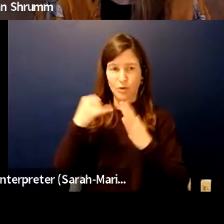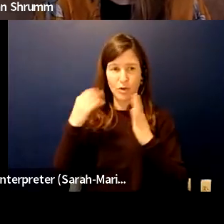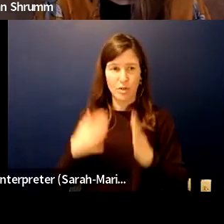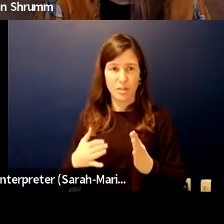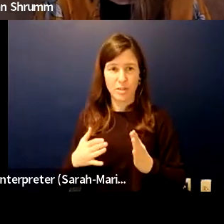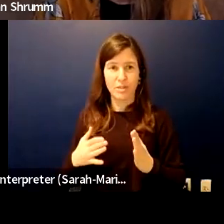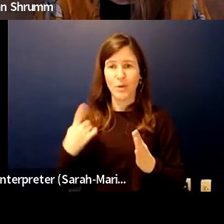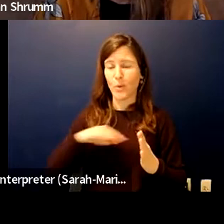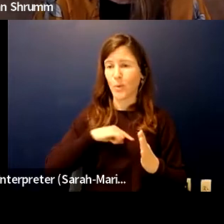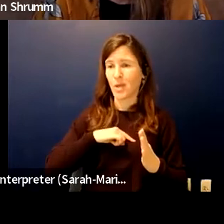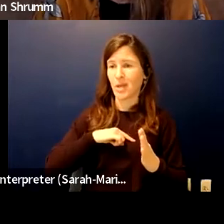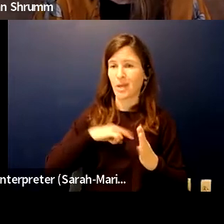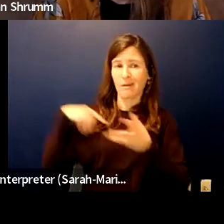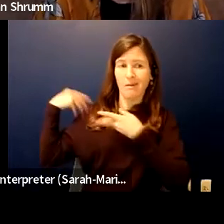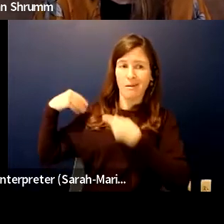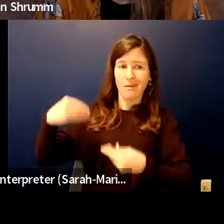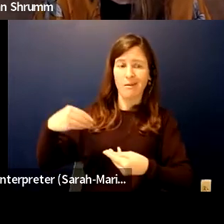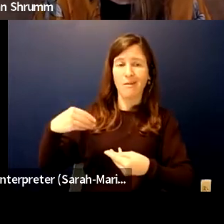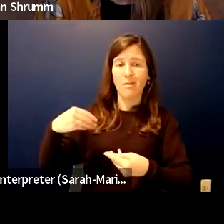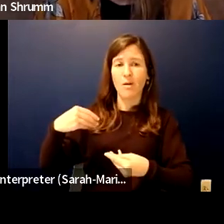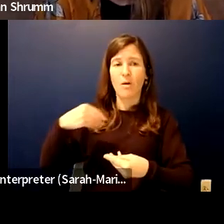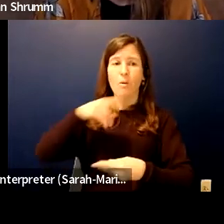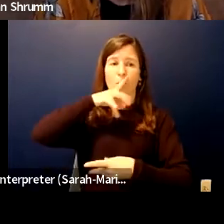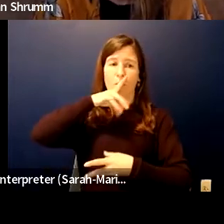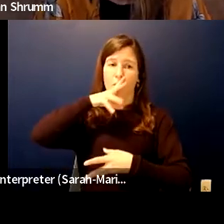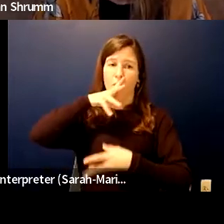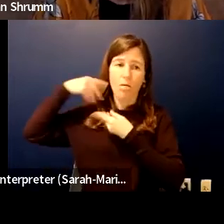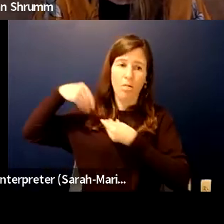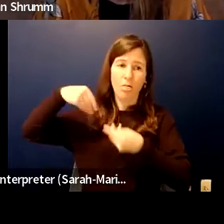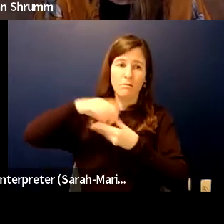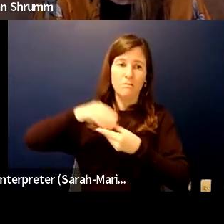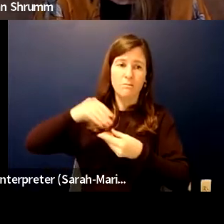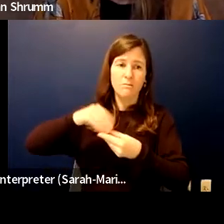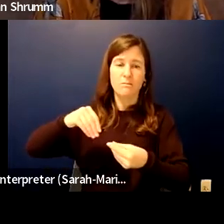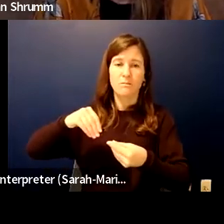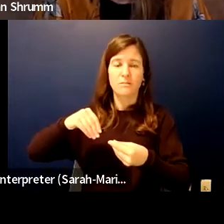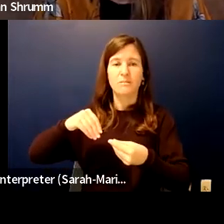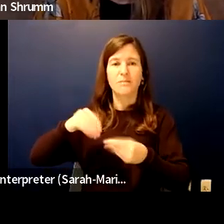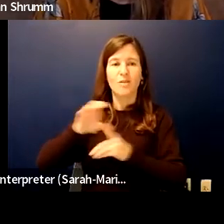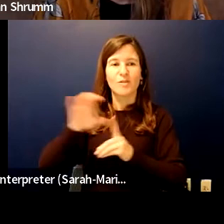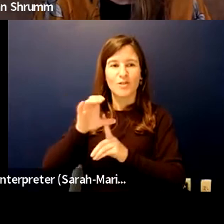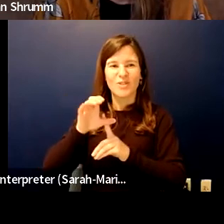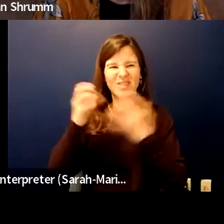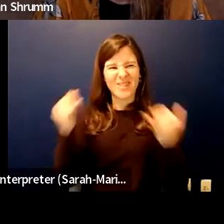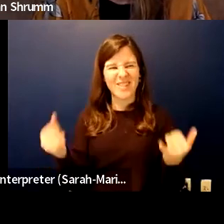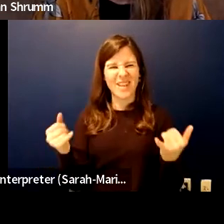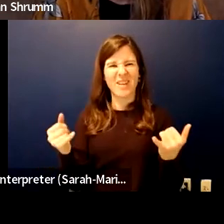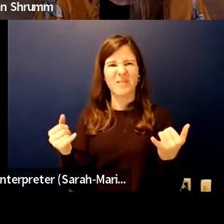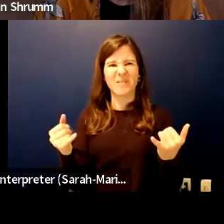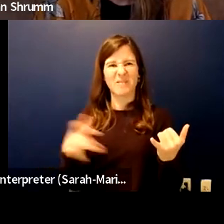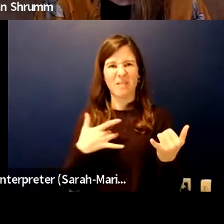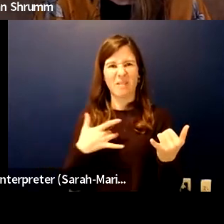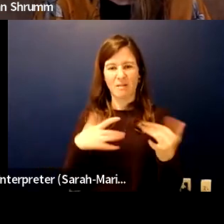oral people. And so kind of dismantling these application kind of